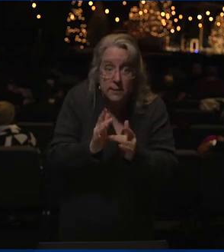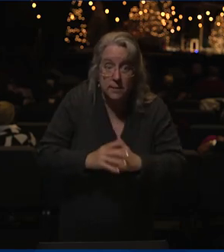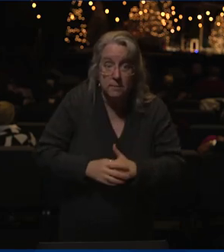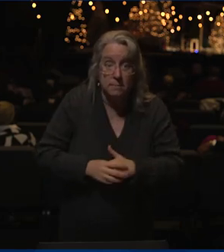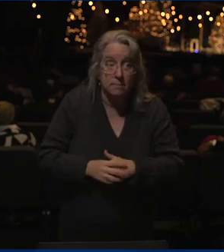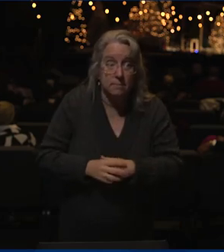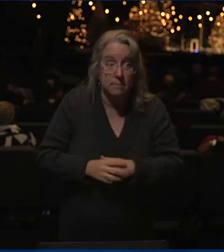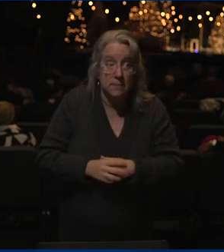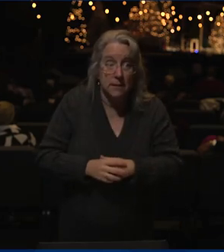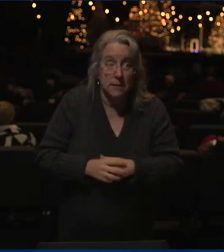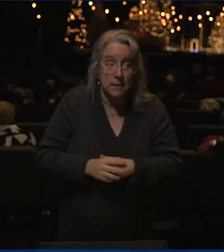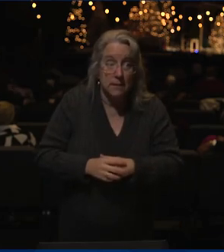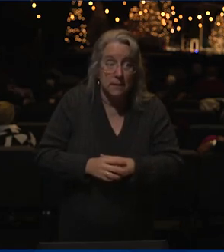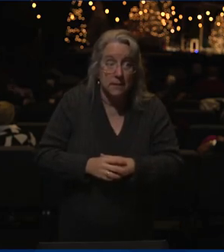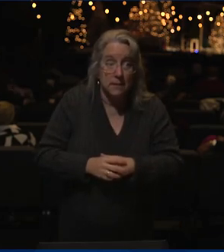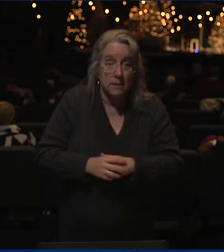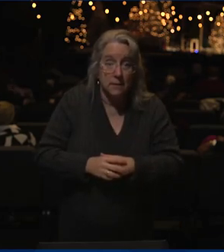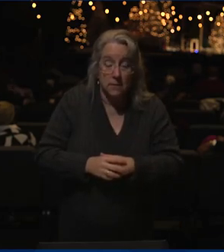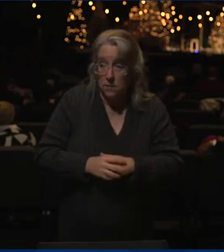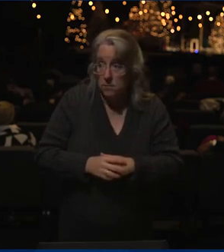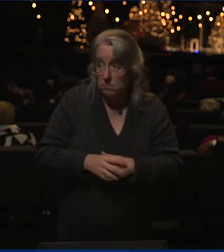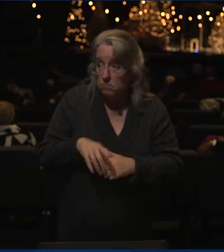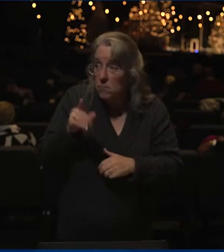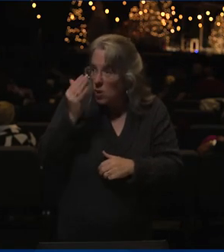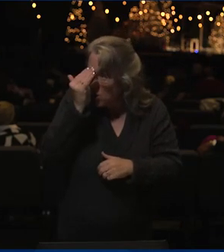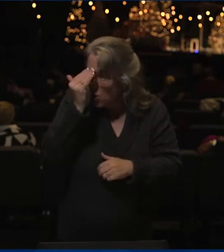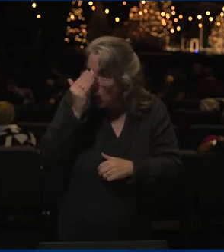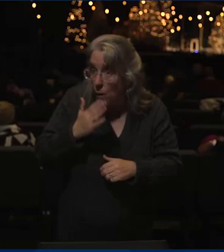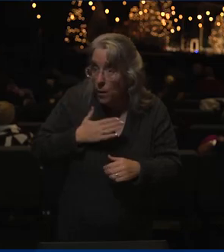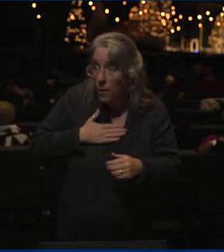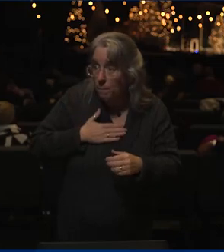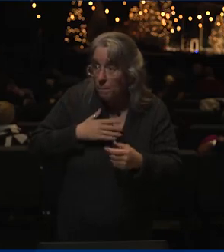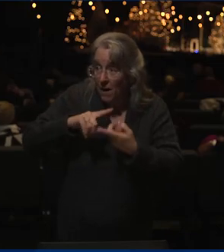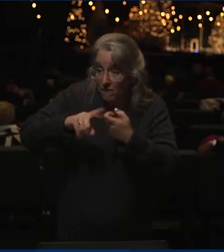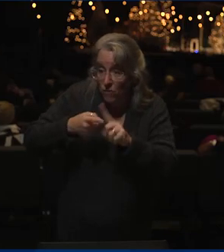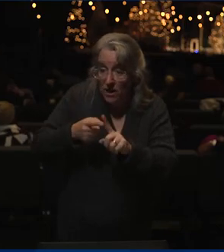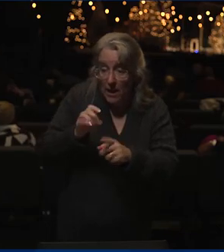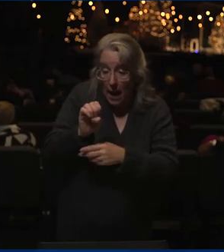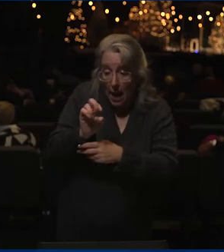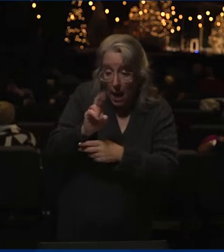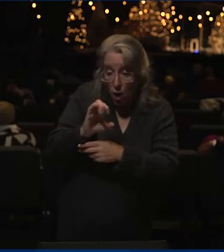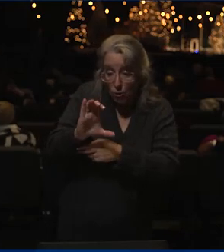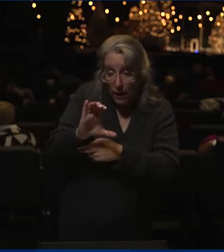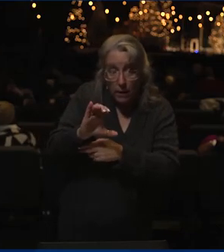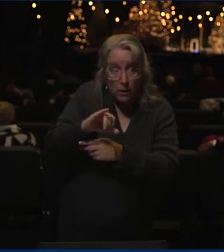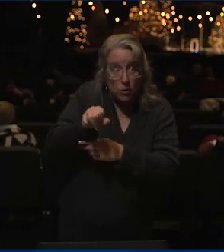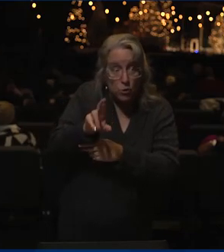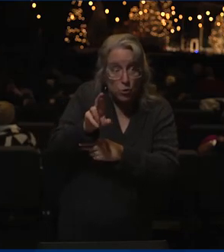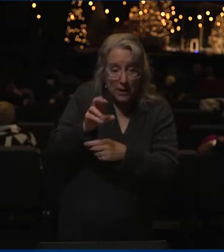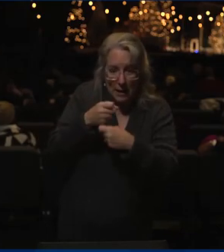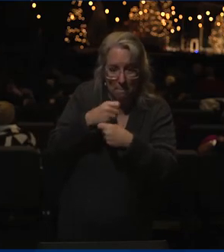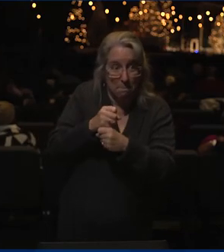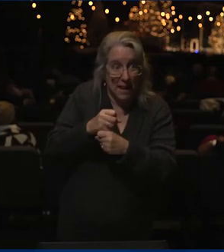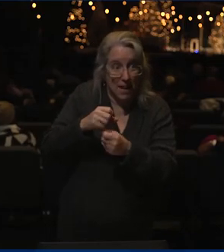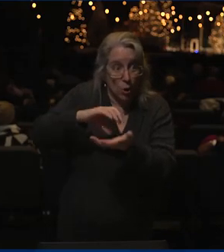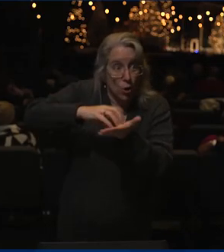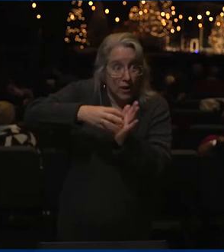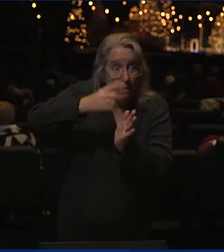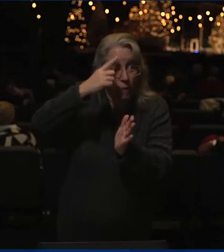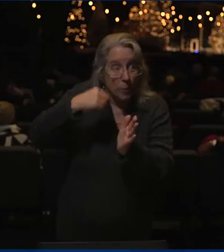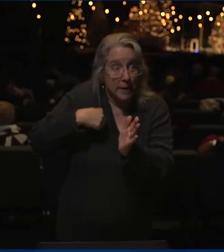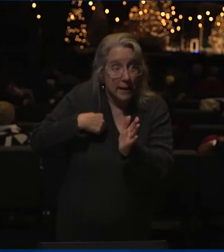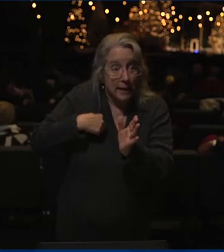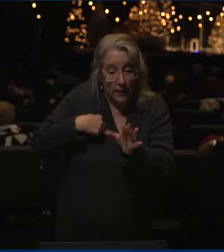And you know, my friend Eric, who made me this cookie, oh, hang on here.